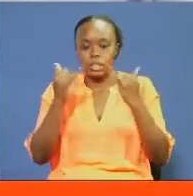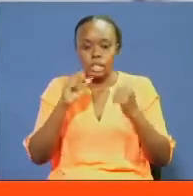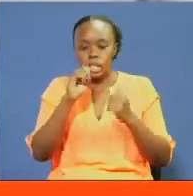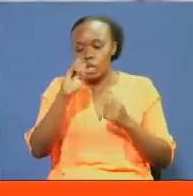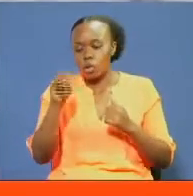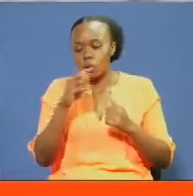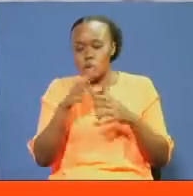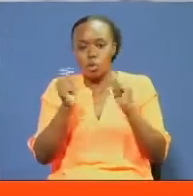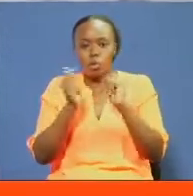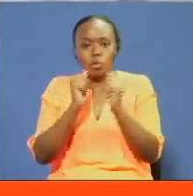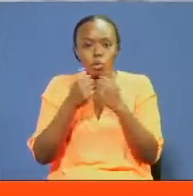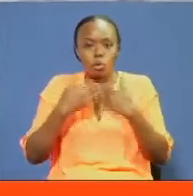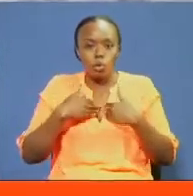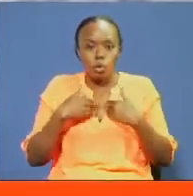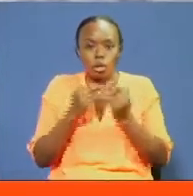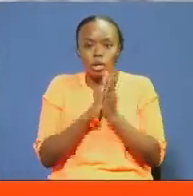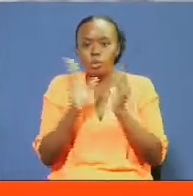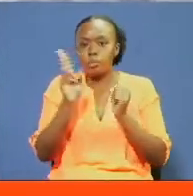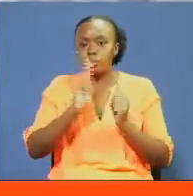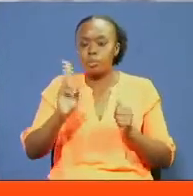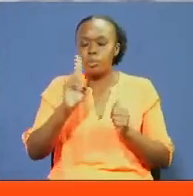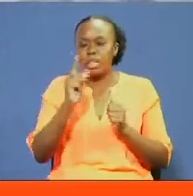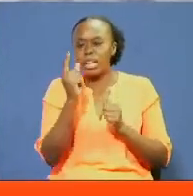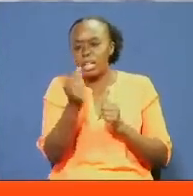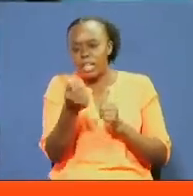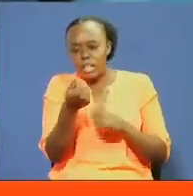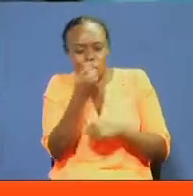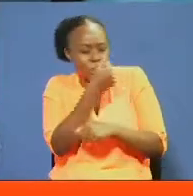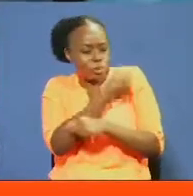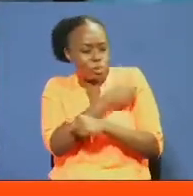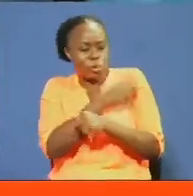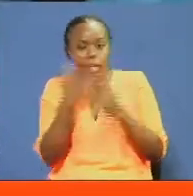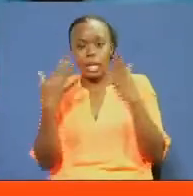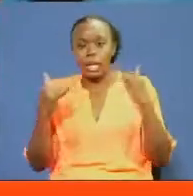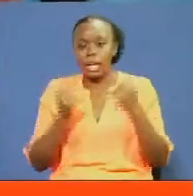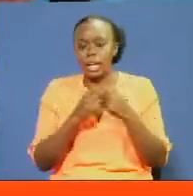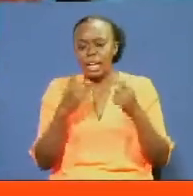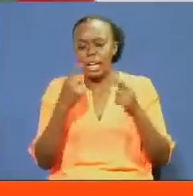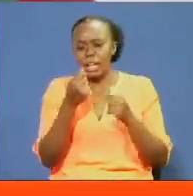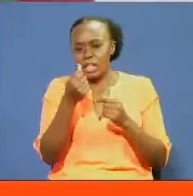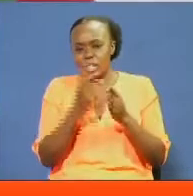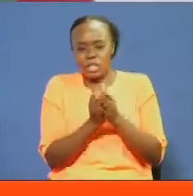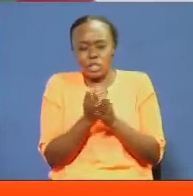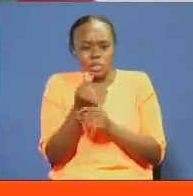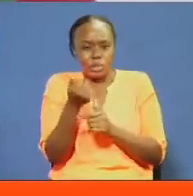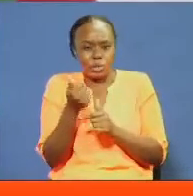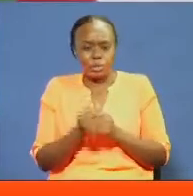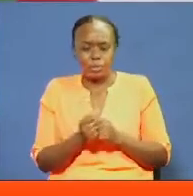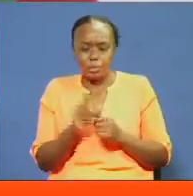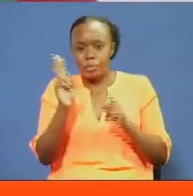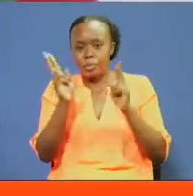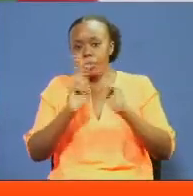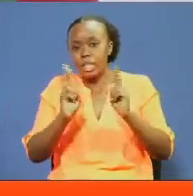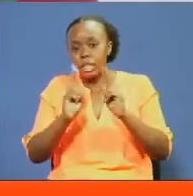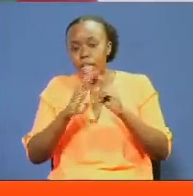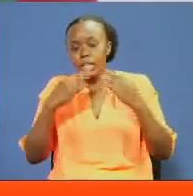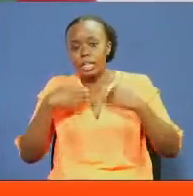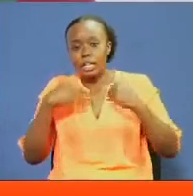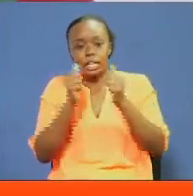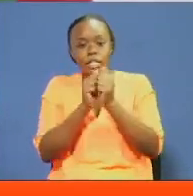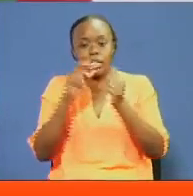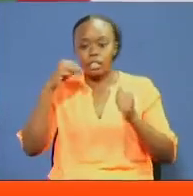Johnson that is being administered using a single shot is deemed to be cheaper. For instance, we have already ordered 10